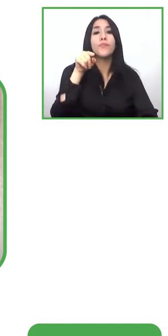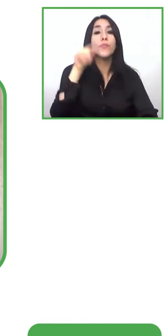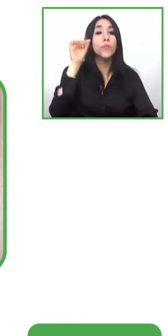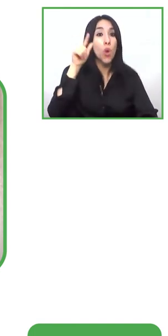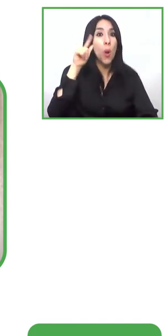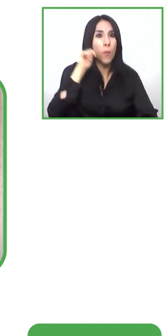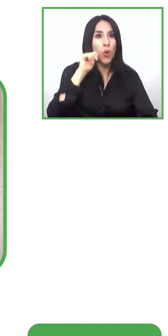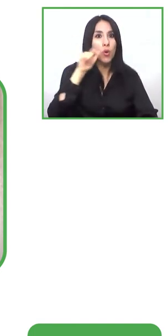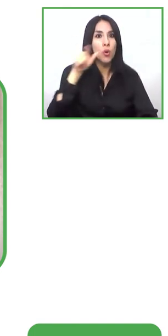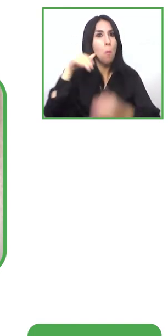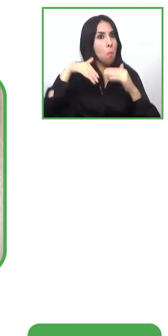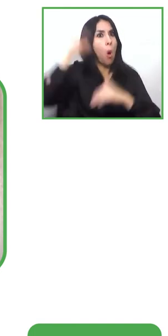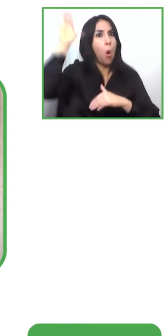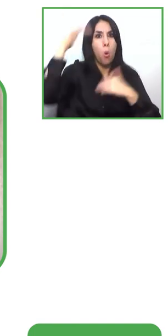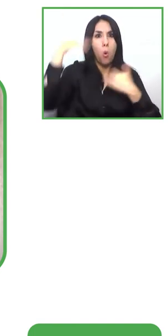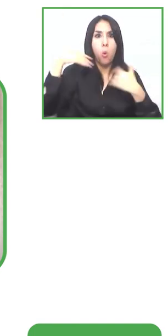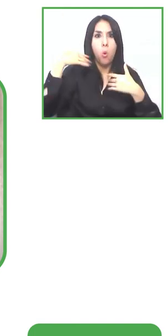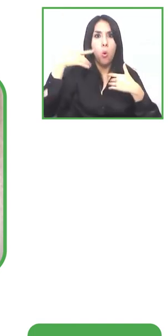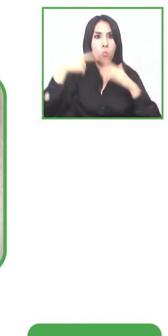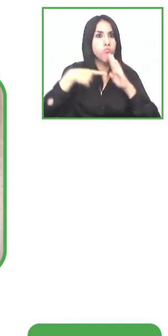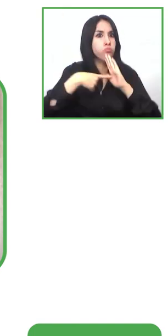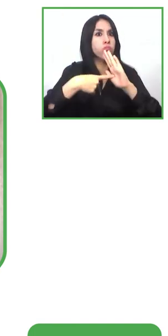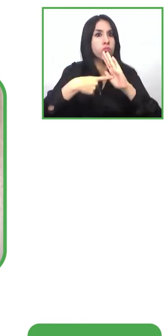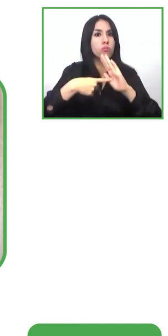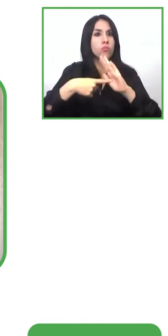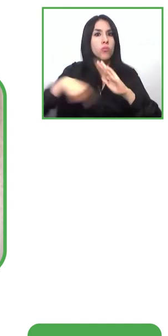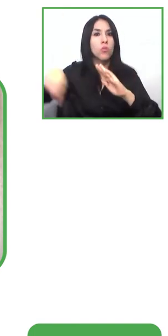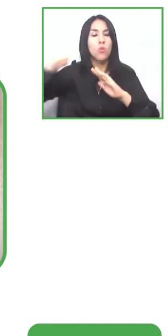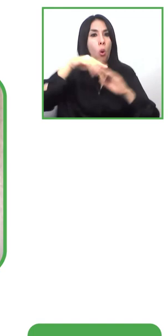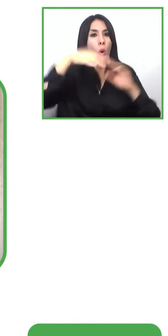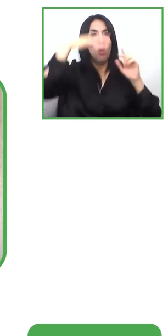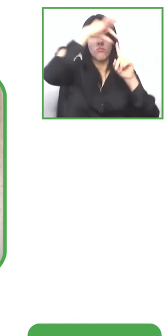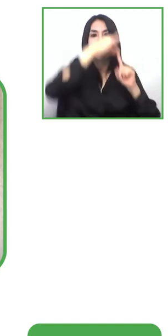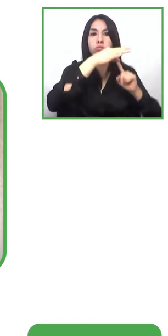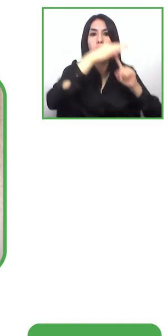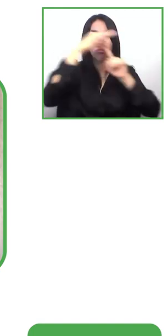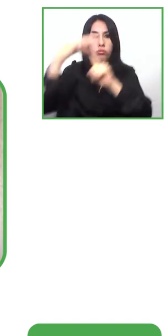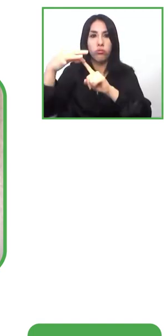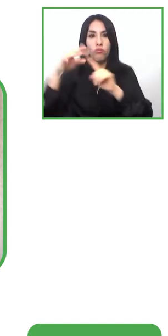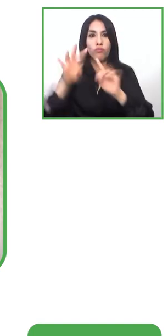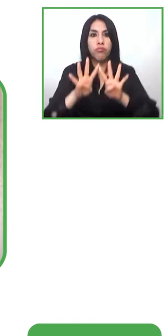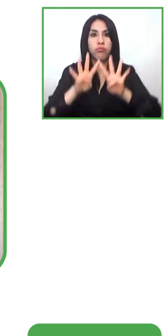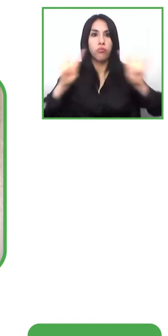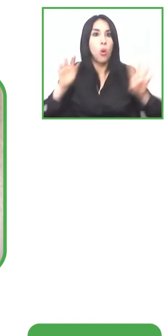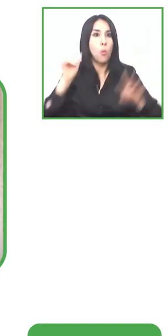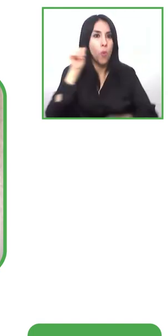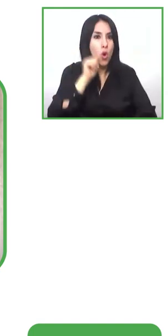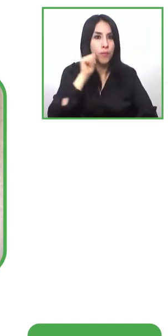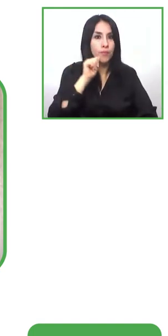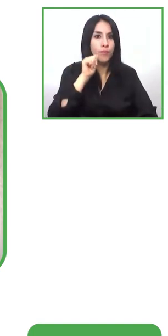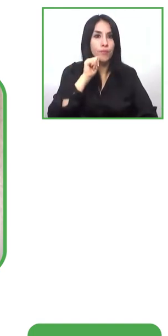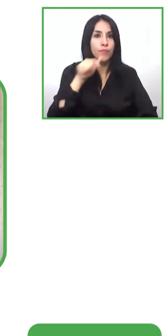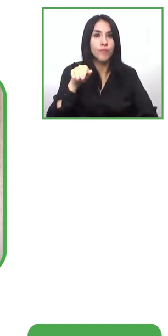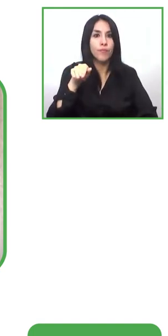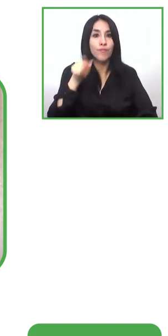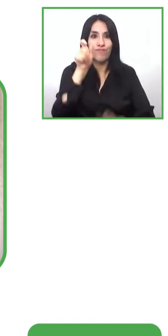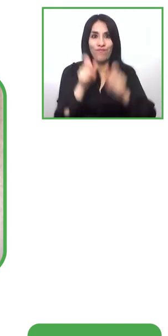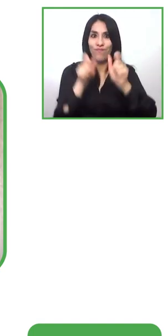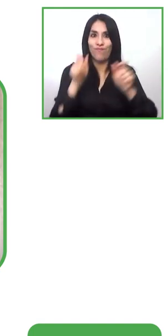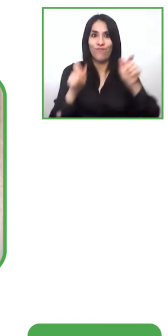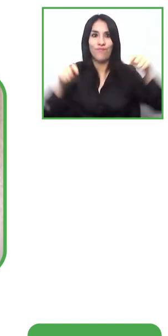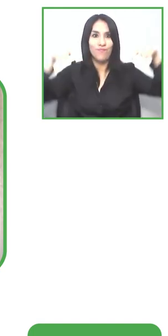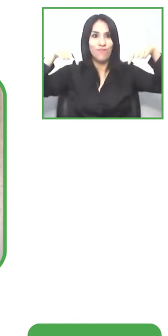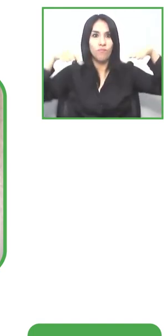person truly can do anything. And certainly in many cases, a deaf woman may be more marginalized than a deaf man. It is not true in